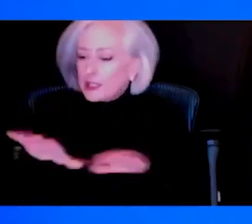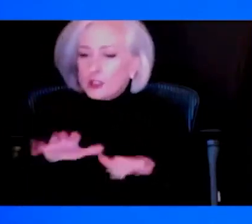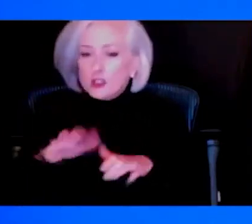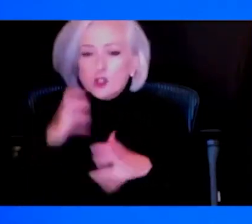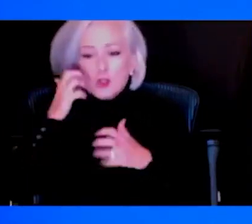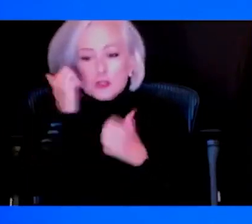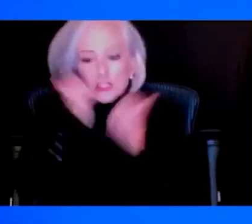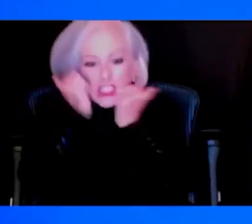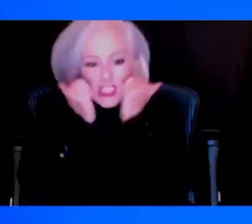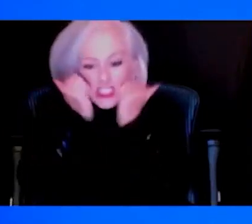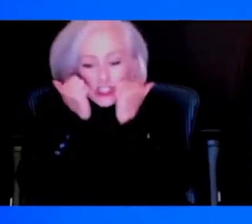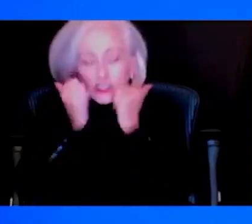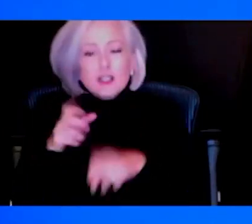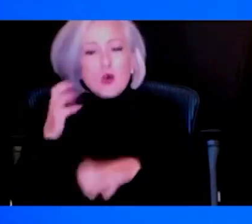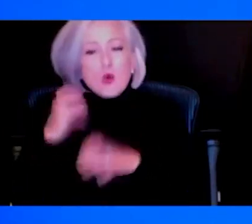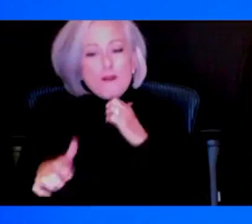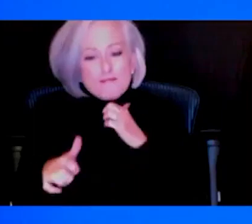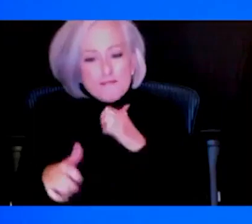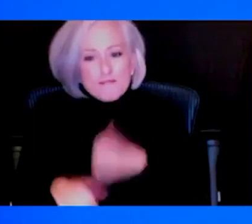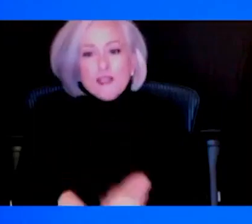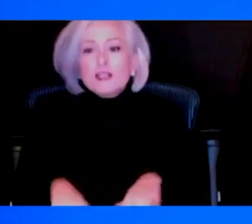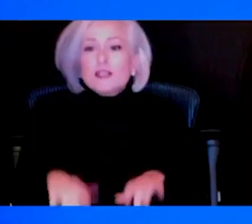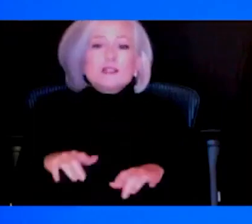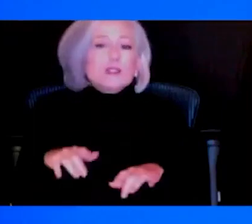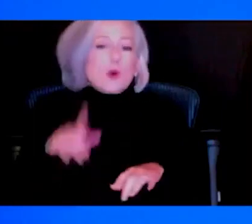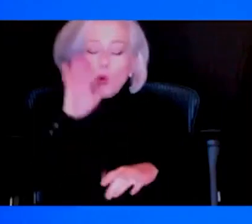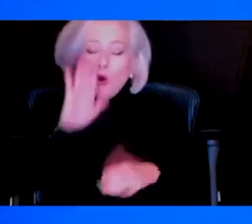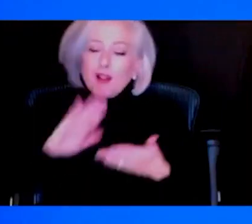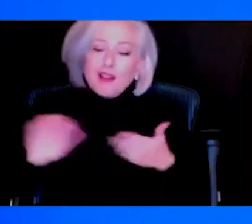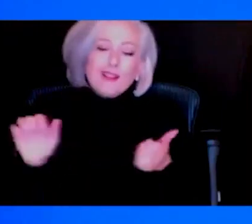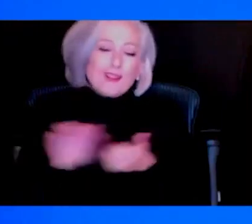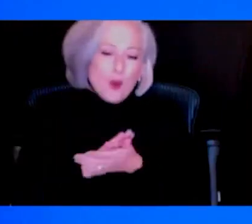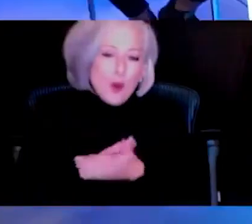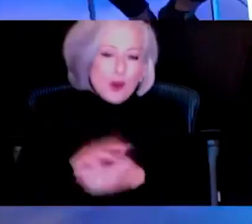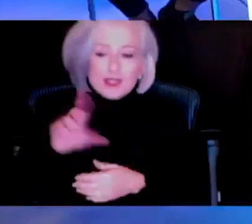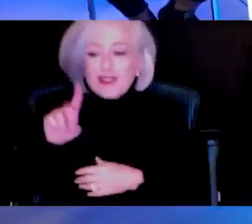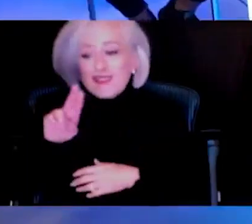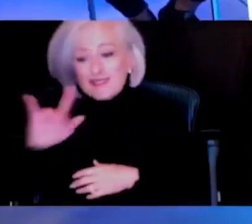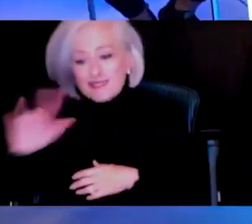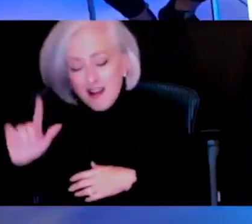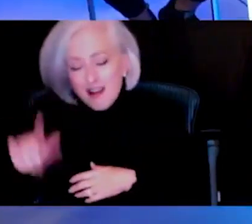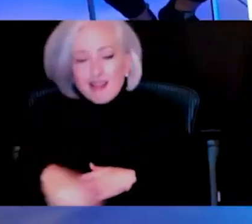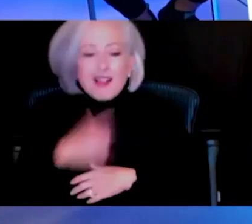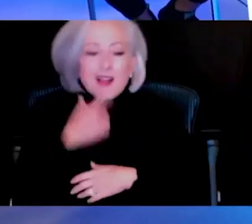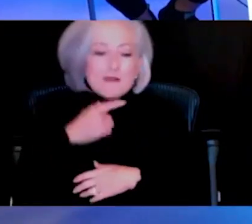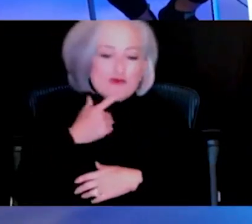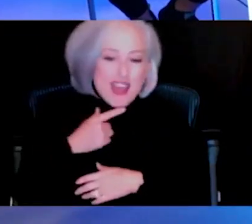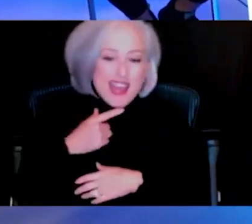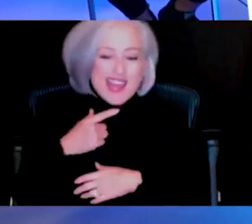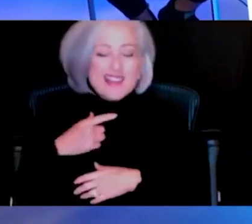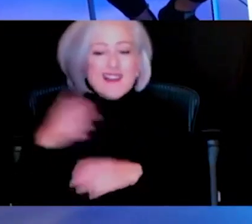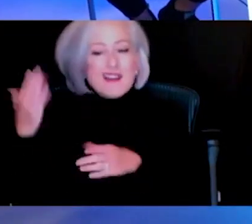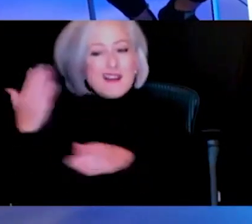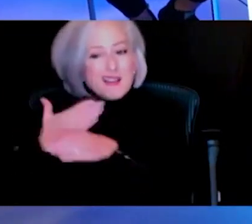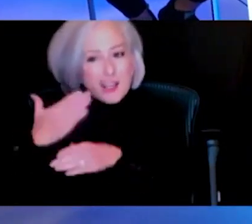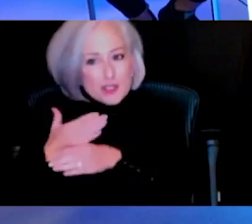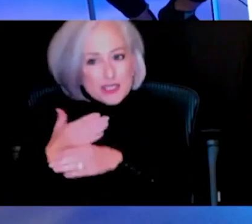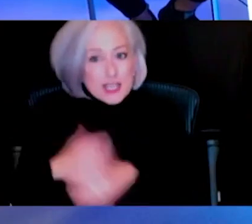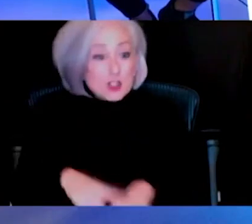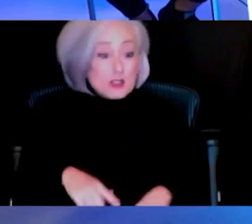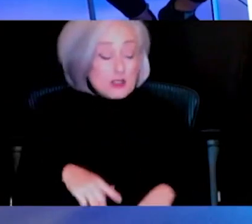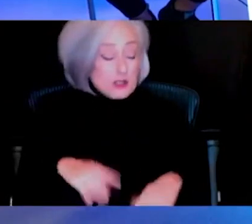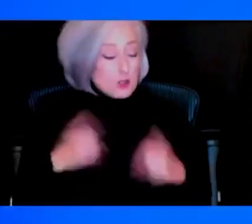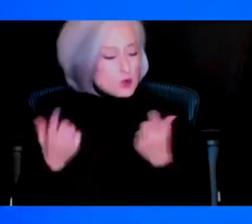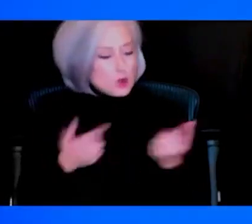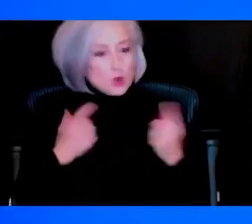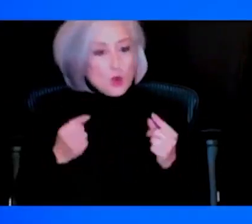skin, very irritation and redness. So it's a no as well. So just wash it with your hand is probably the best thing to do. A gentle cleanser just